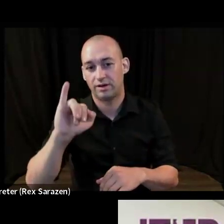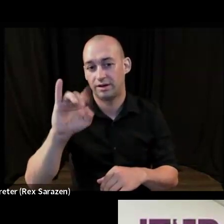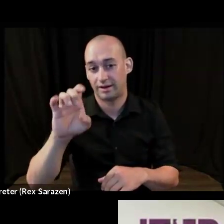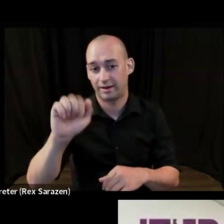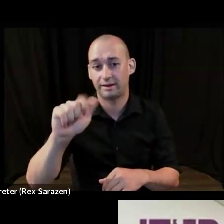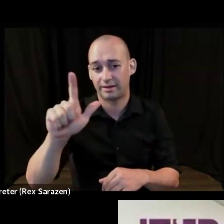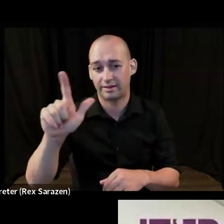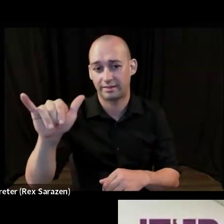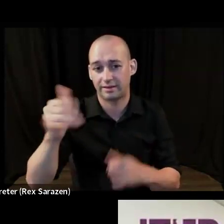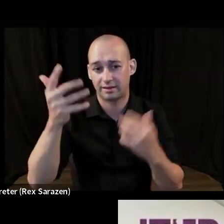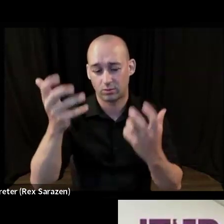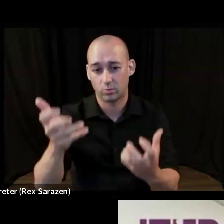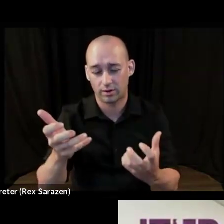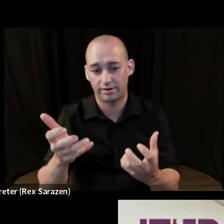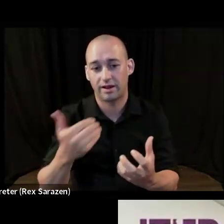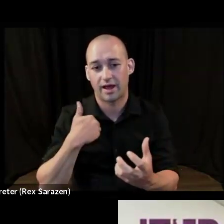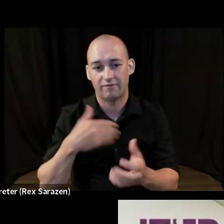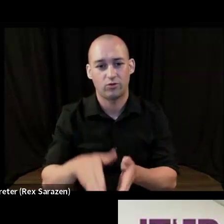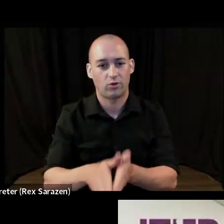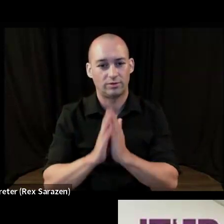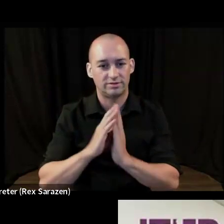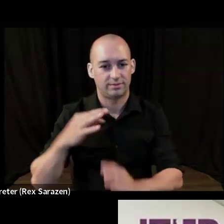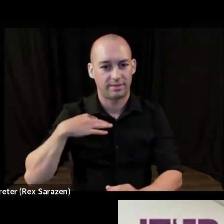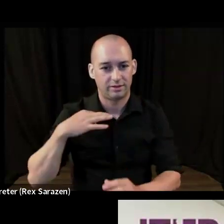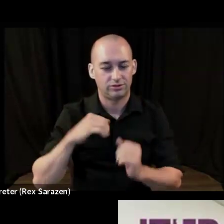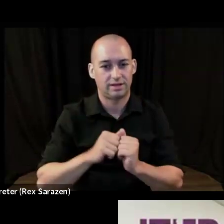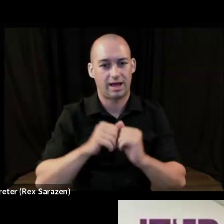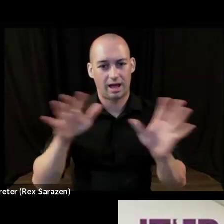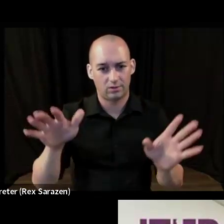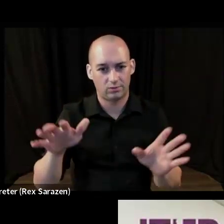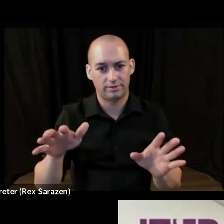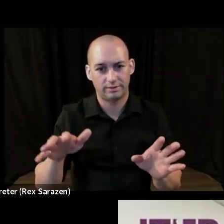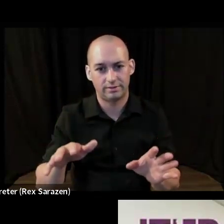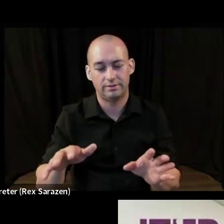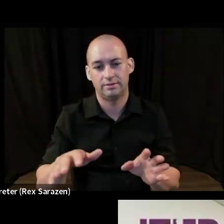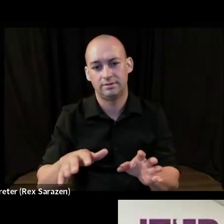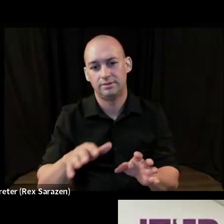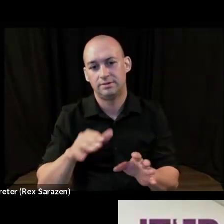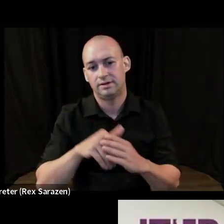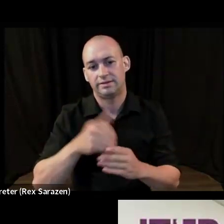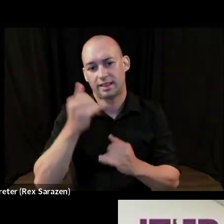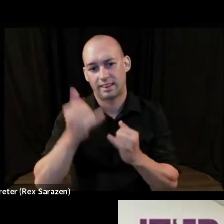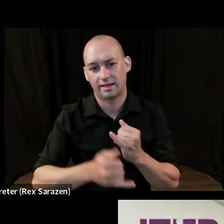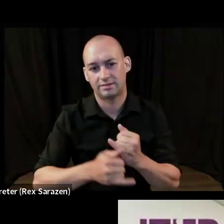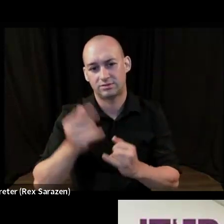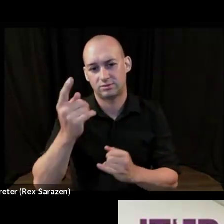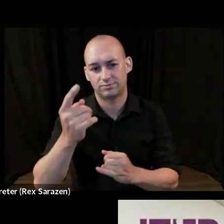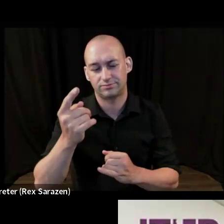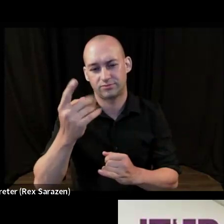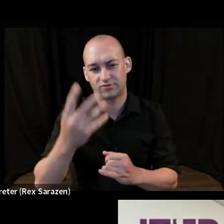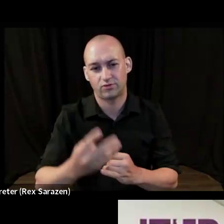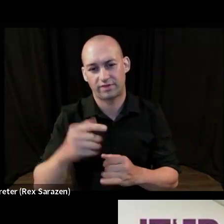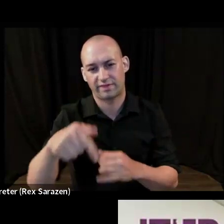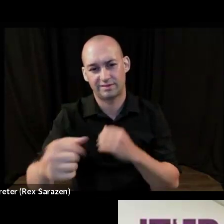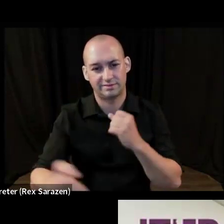have requests for applications out sometime in the last quarter of this year. And